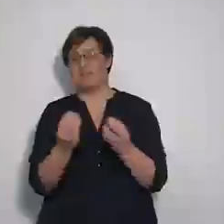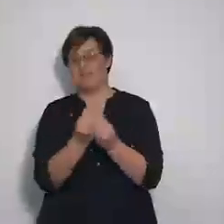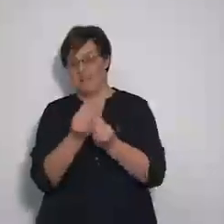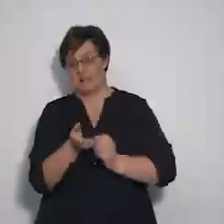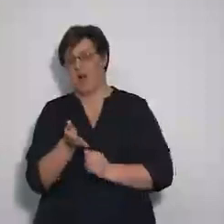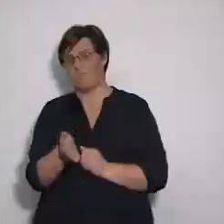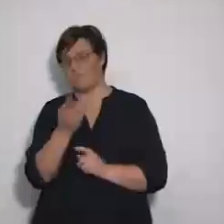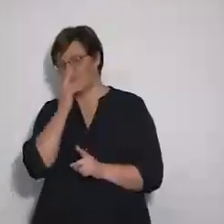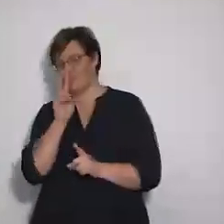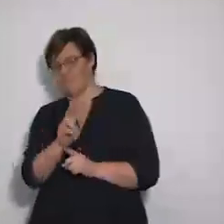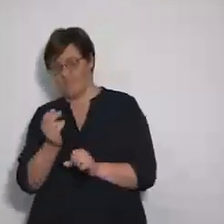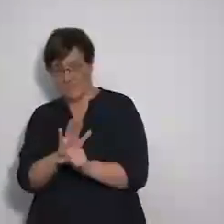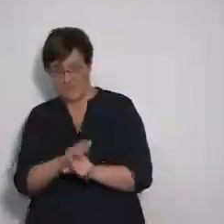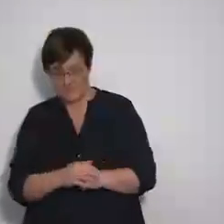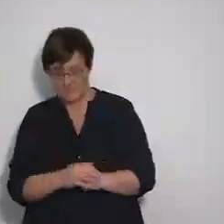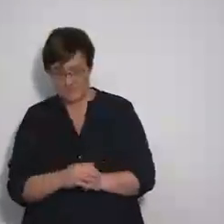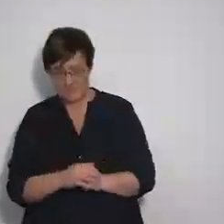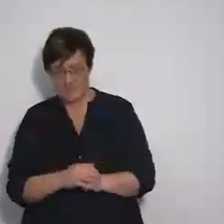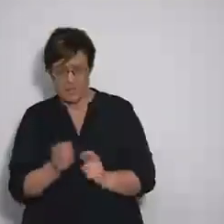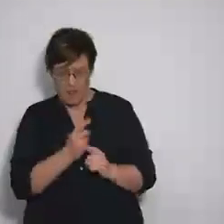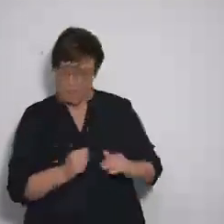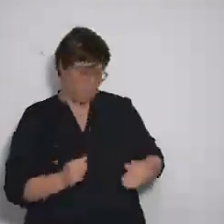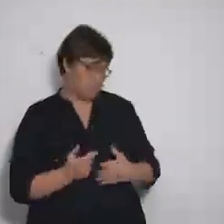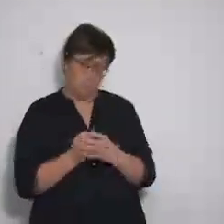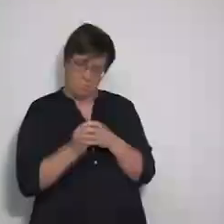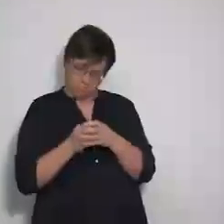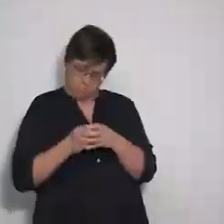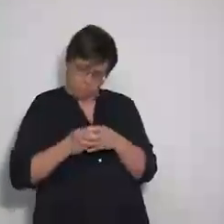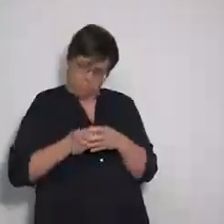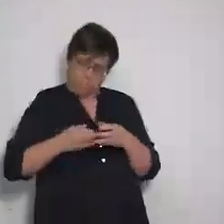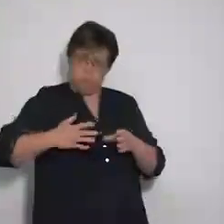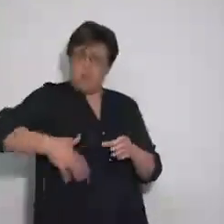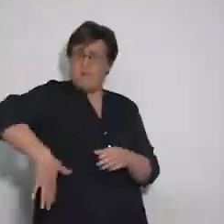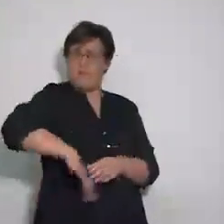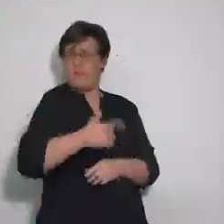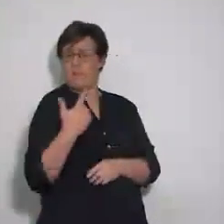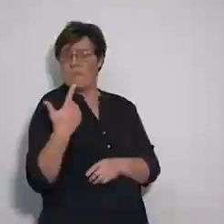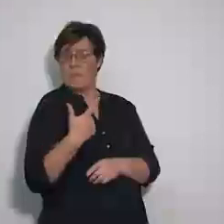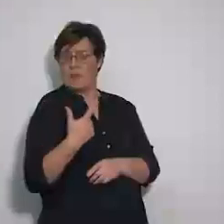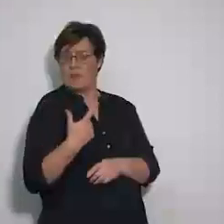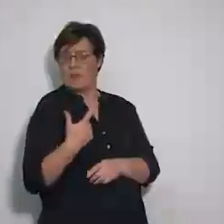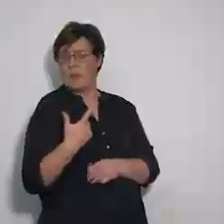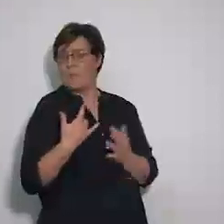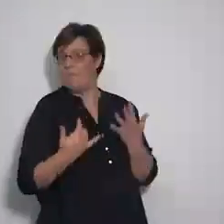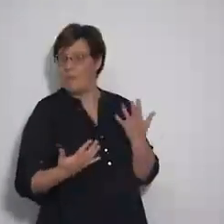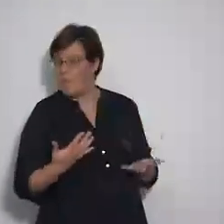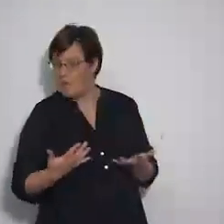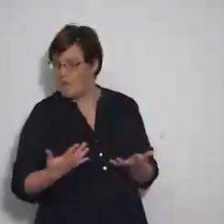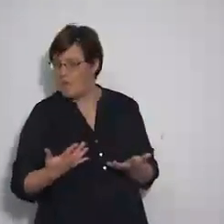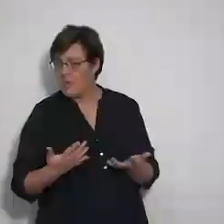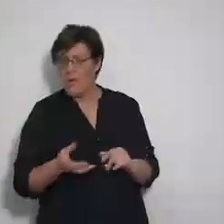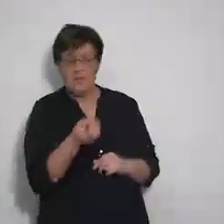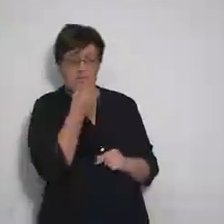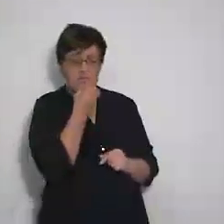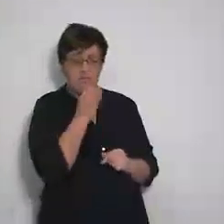limiting factors. Our population has grown so well in this new environment, but now maybe we're